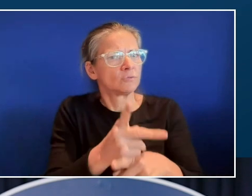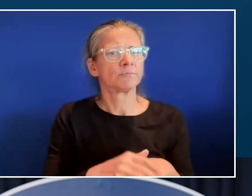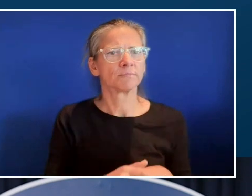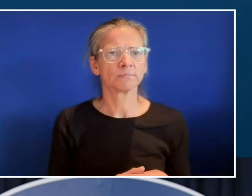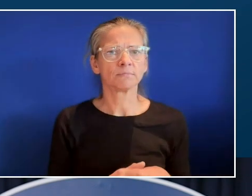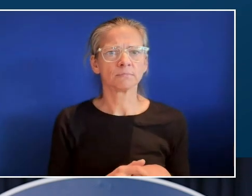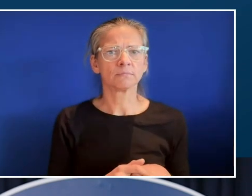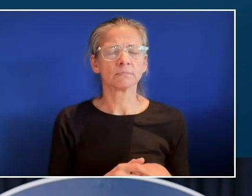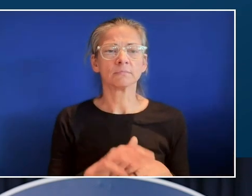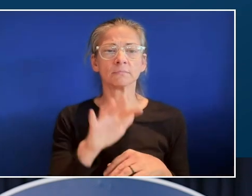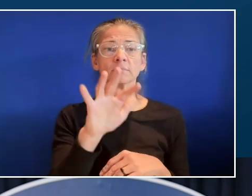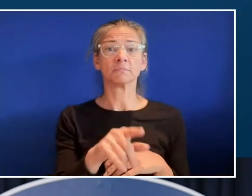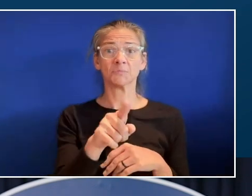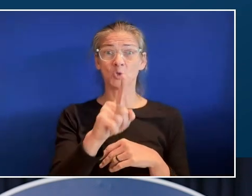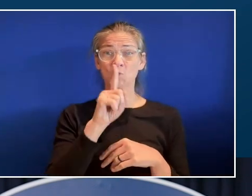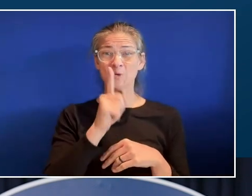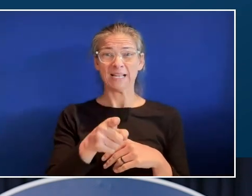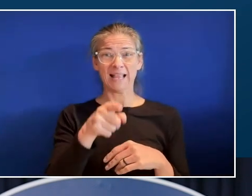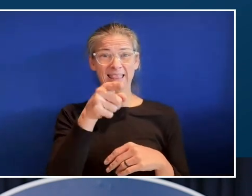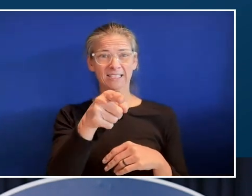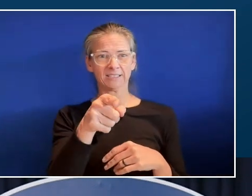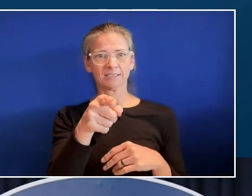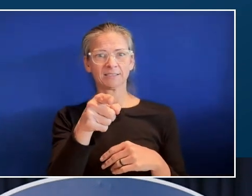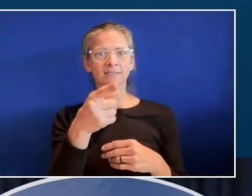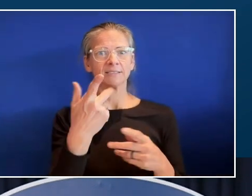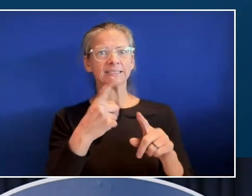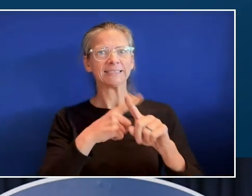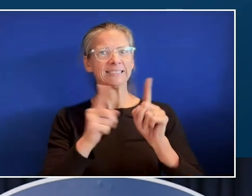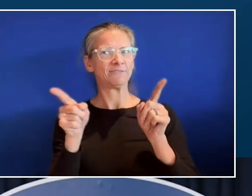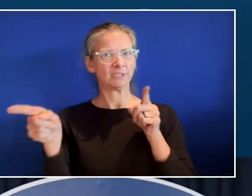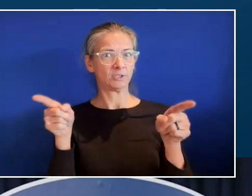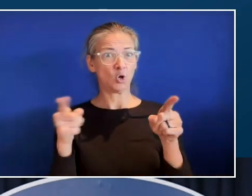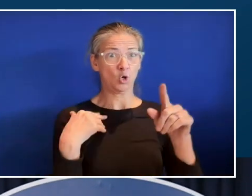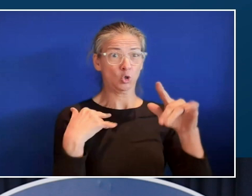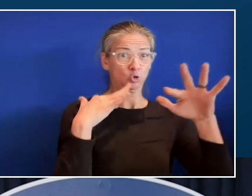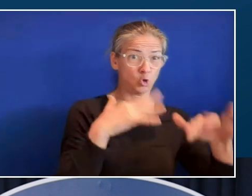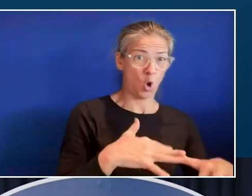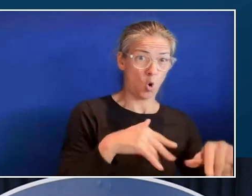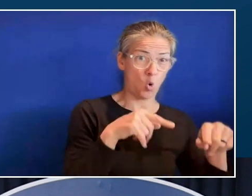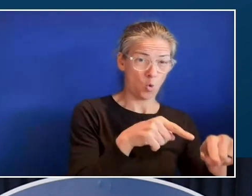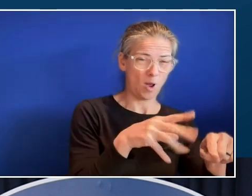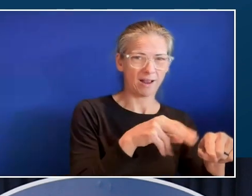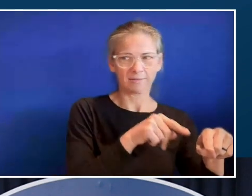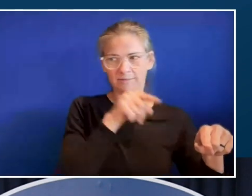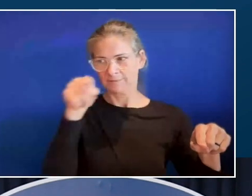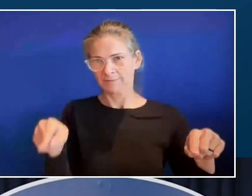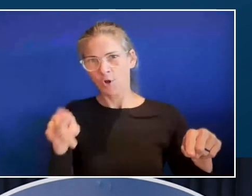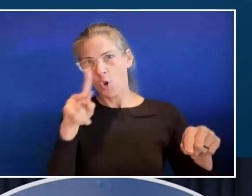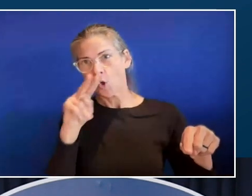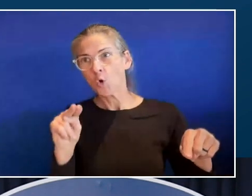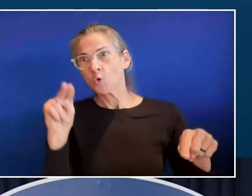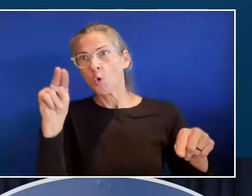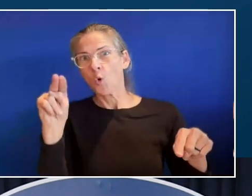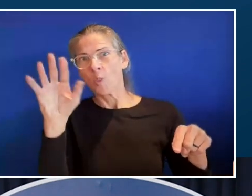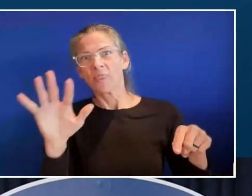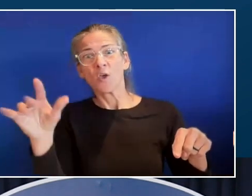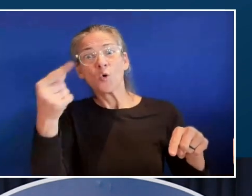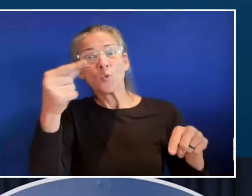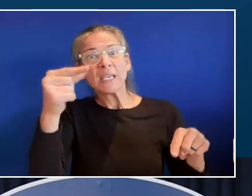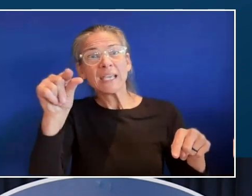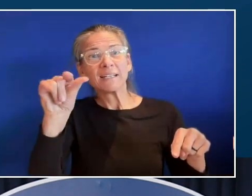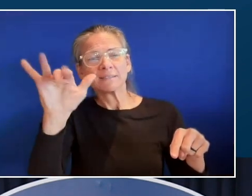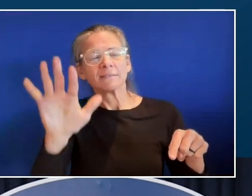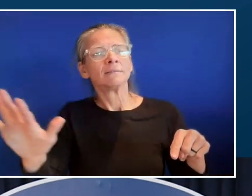one. So these are really almost two different events that are going on in Kentucky. You know, if you look north of that